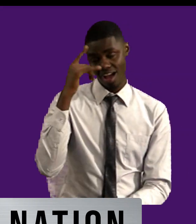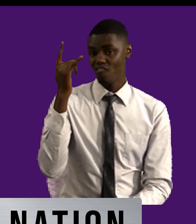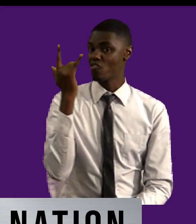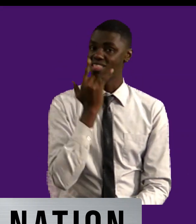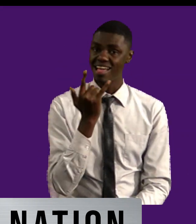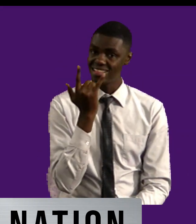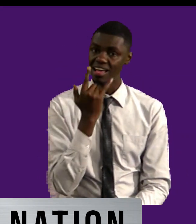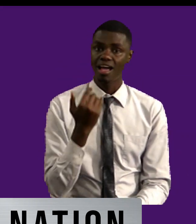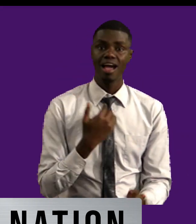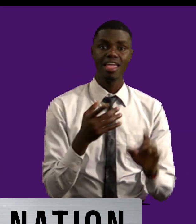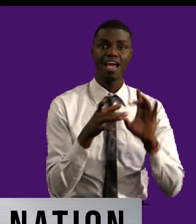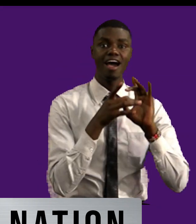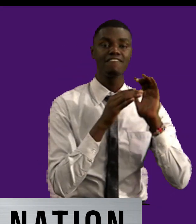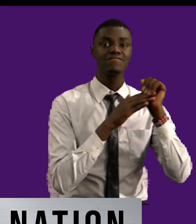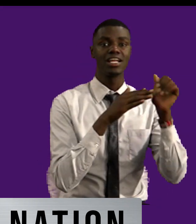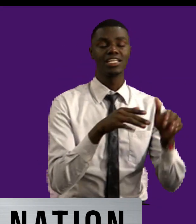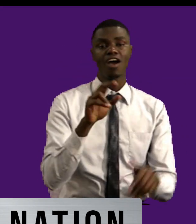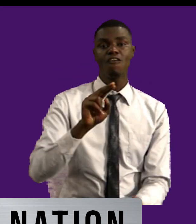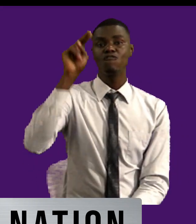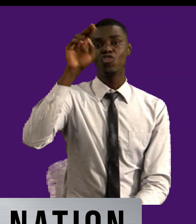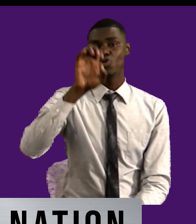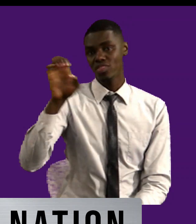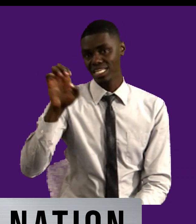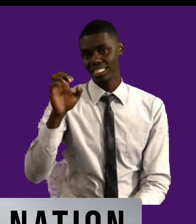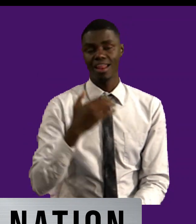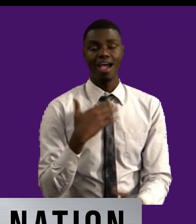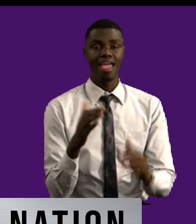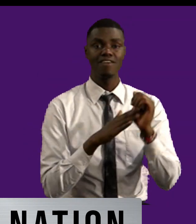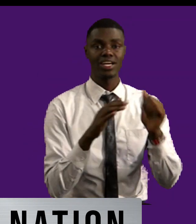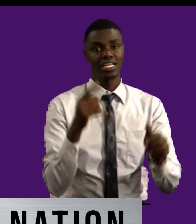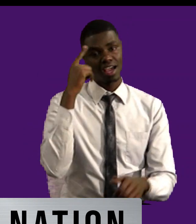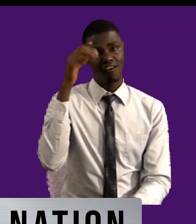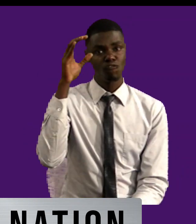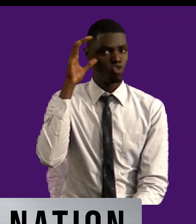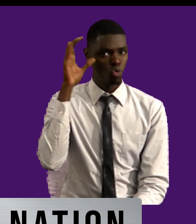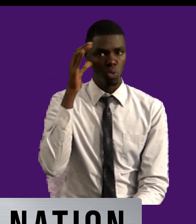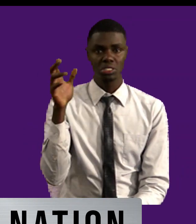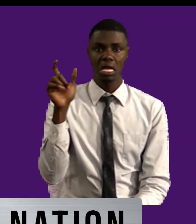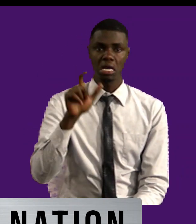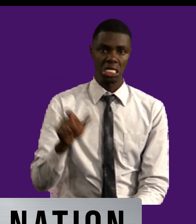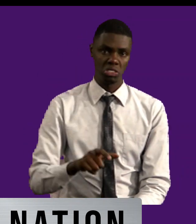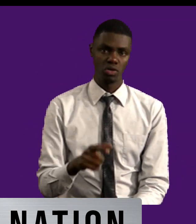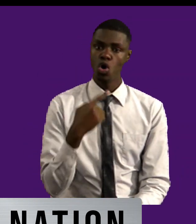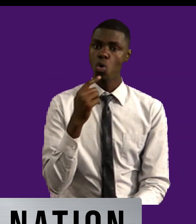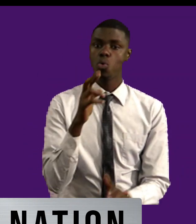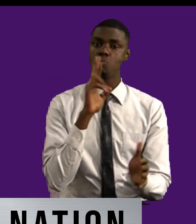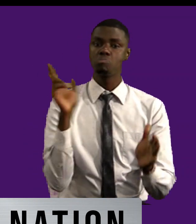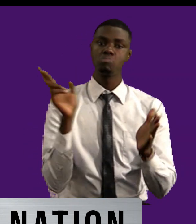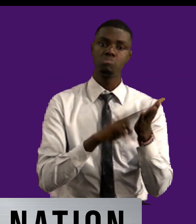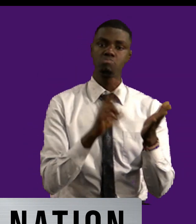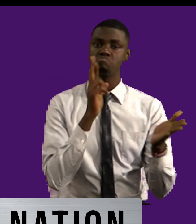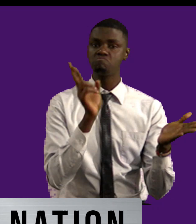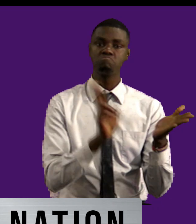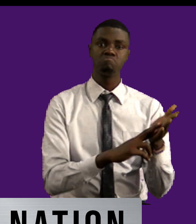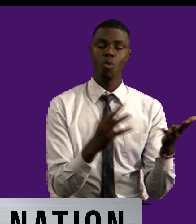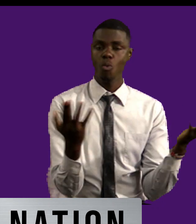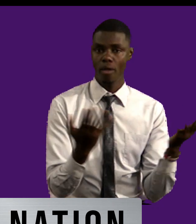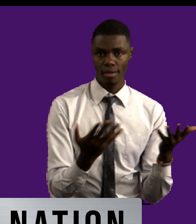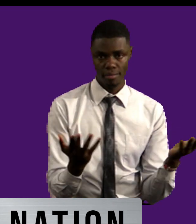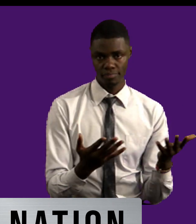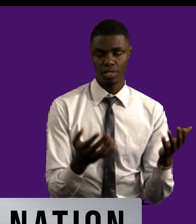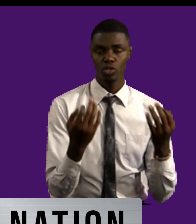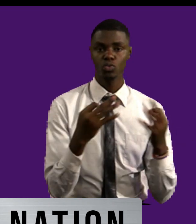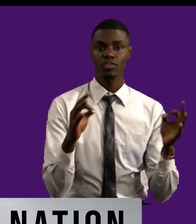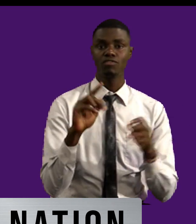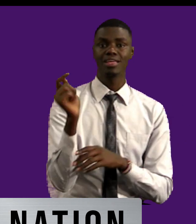Nyanza, I have a leader for Northeastern, I have a leader for Coast region who reports to the